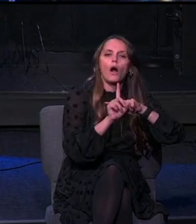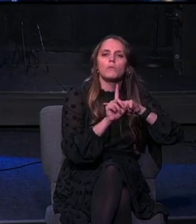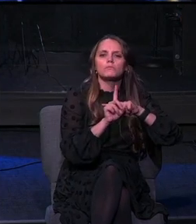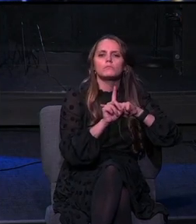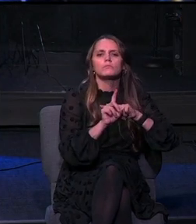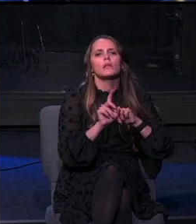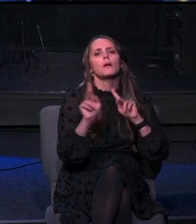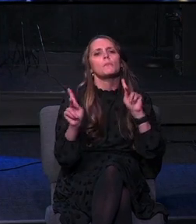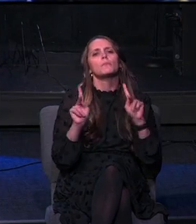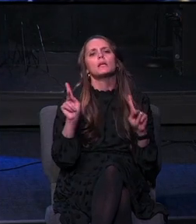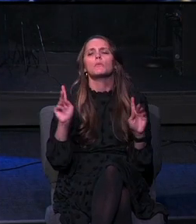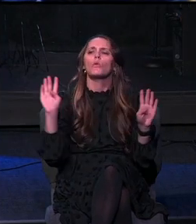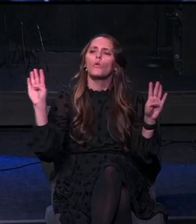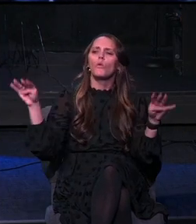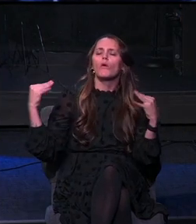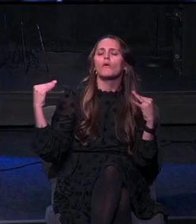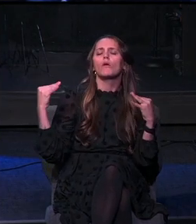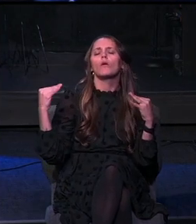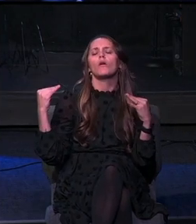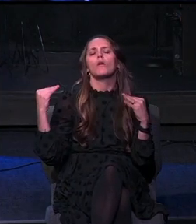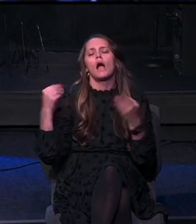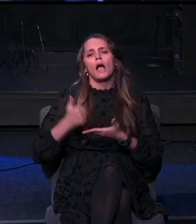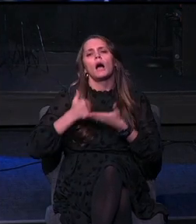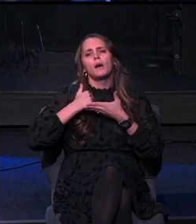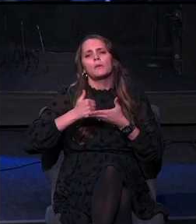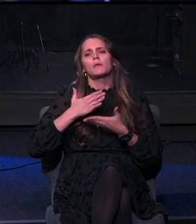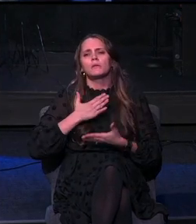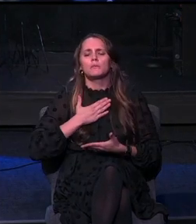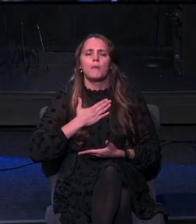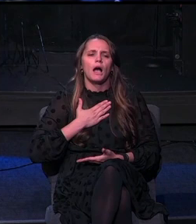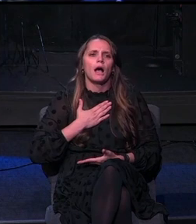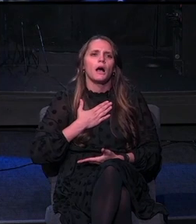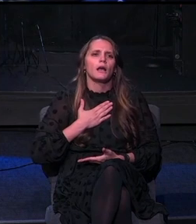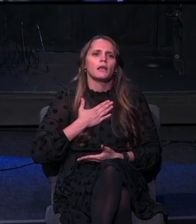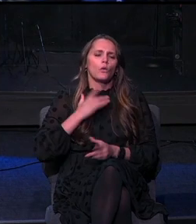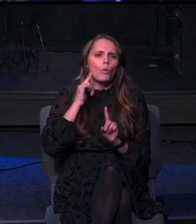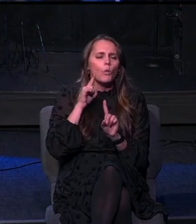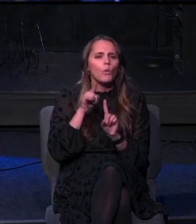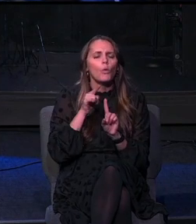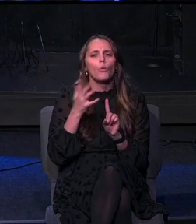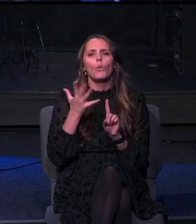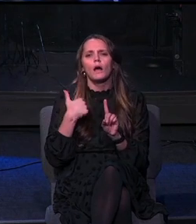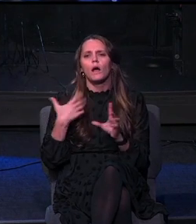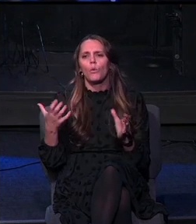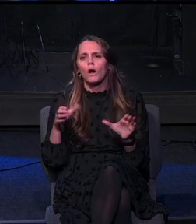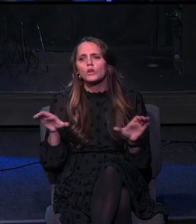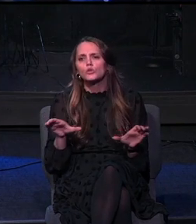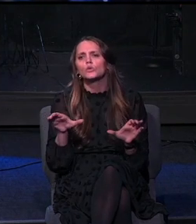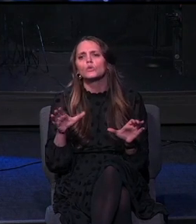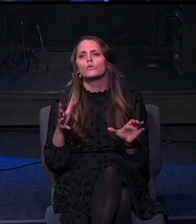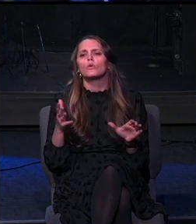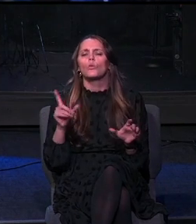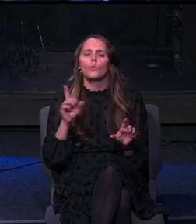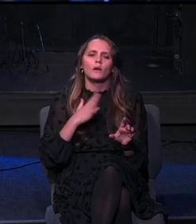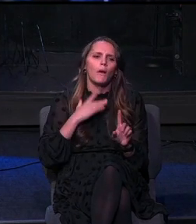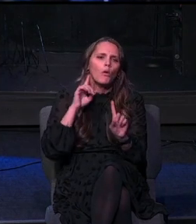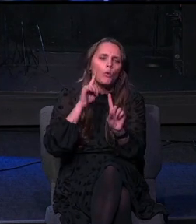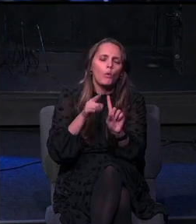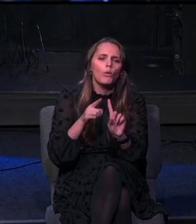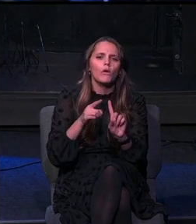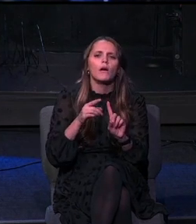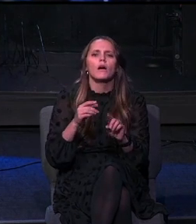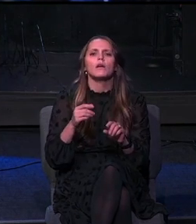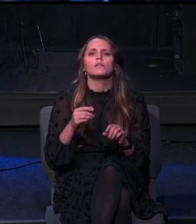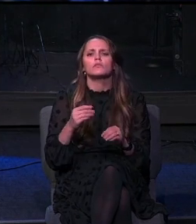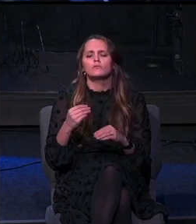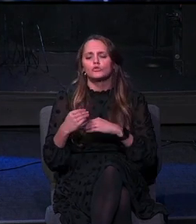me and my preferences and what I would like and what I want to do and where I want to go and what it make me comfortable here in this